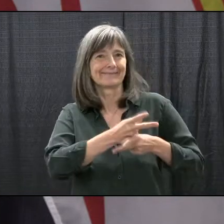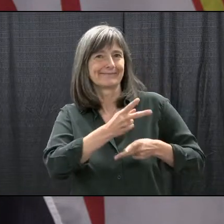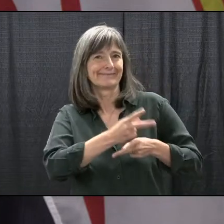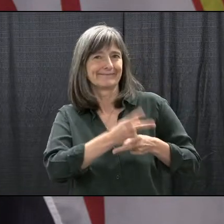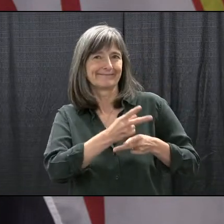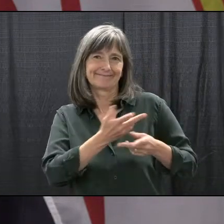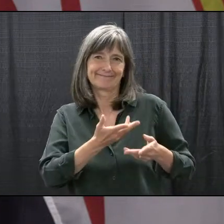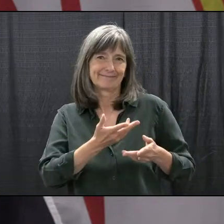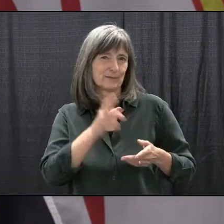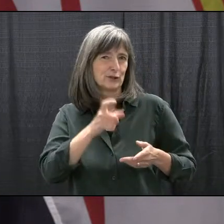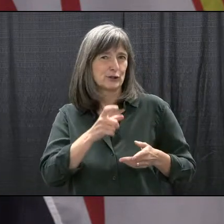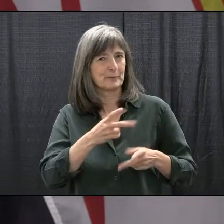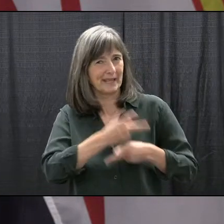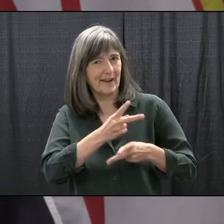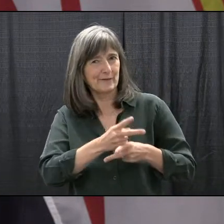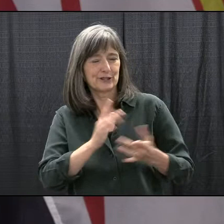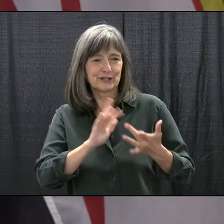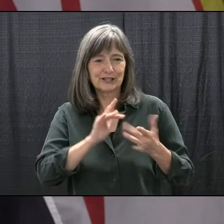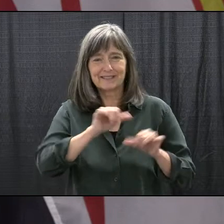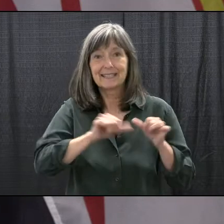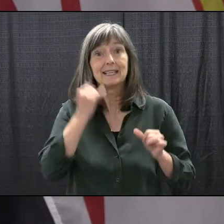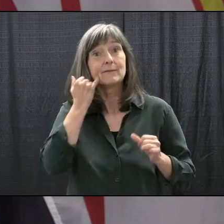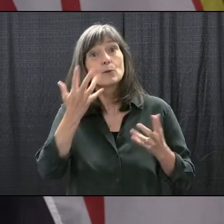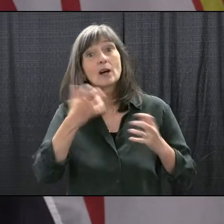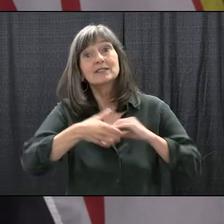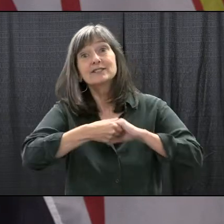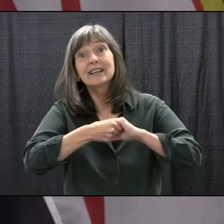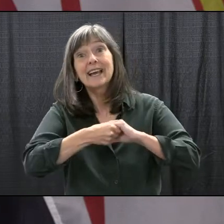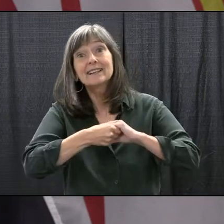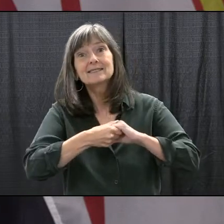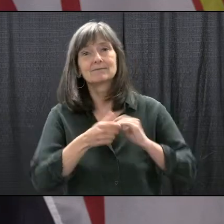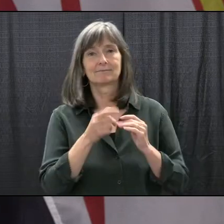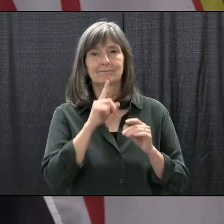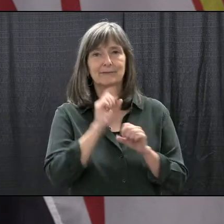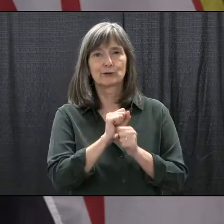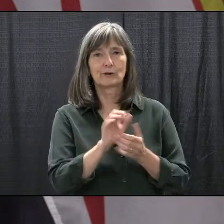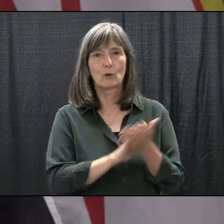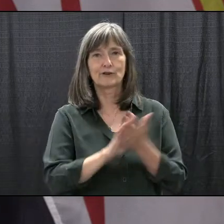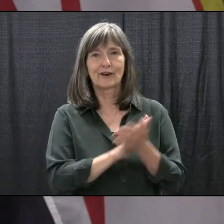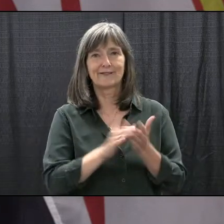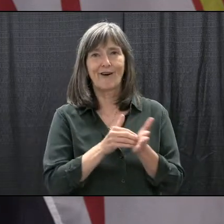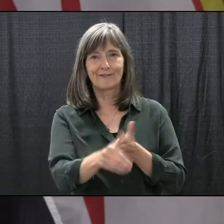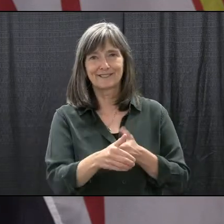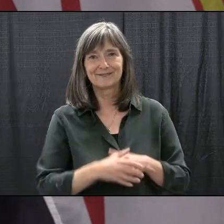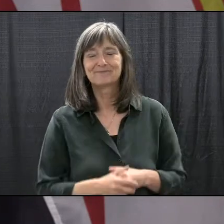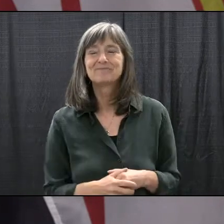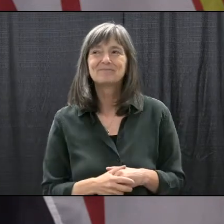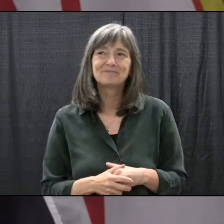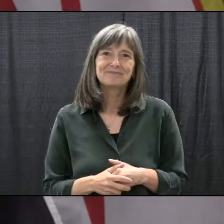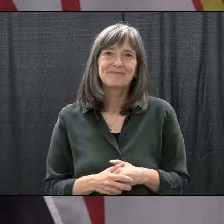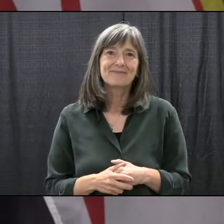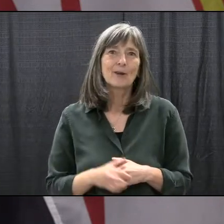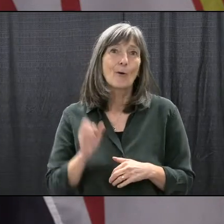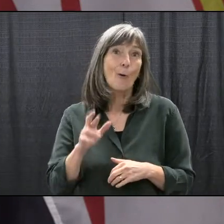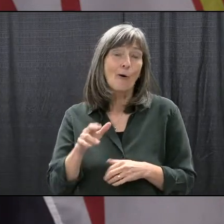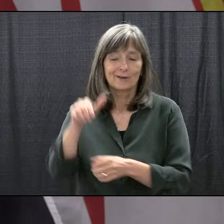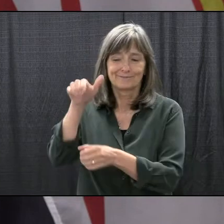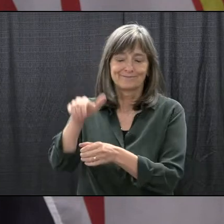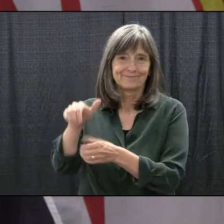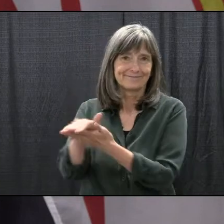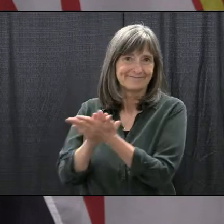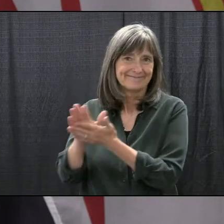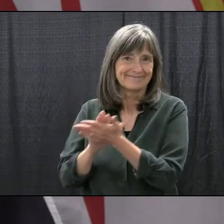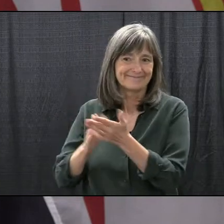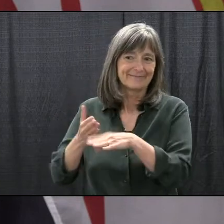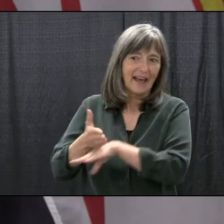standard practice. So, if you want to be shaking hands, just making sure you're washing your hands frequently and well, or using hand sanitizer. I